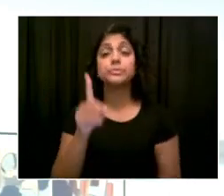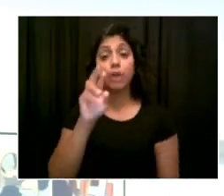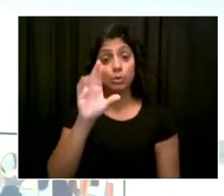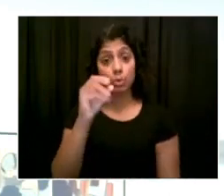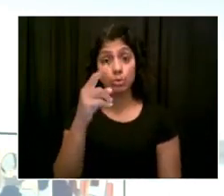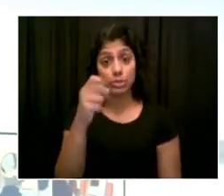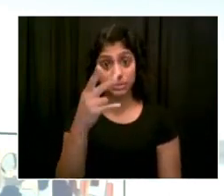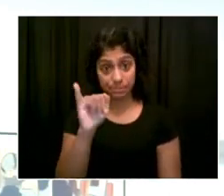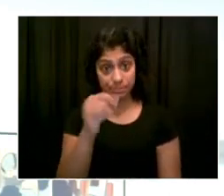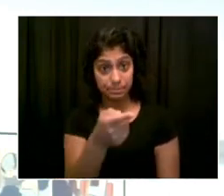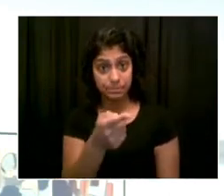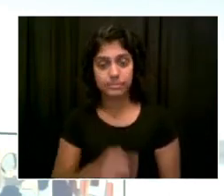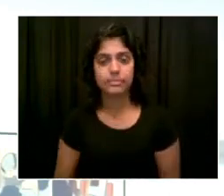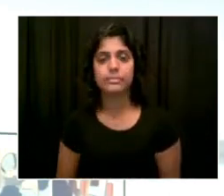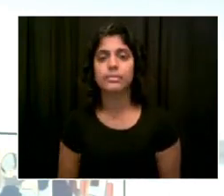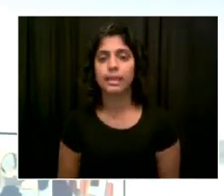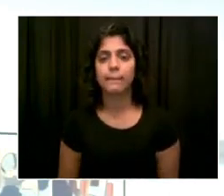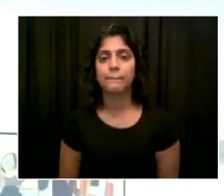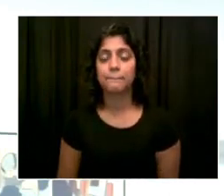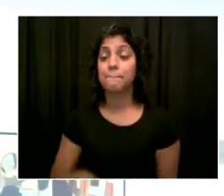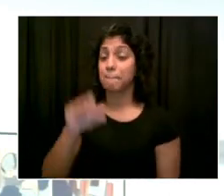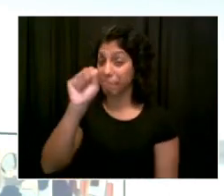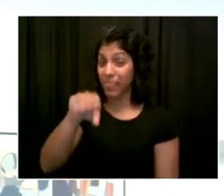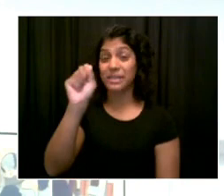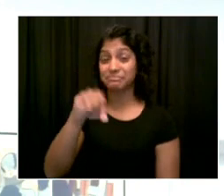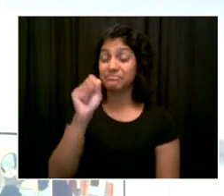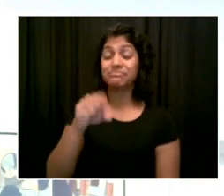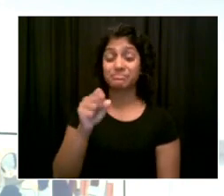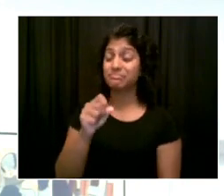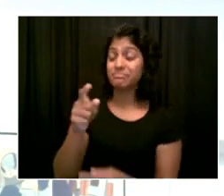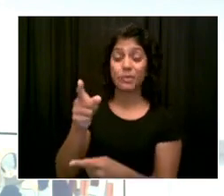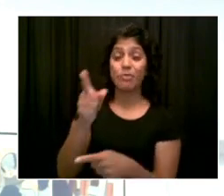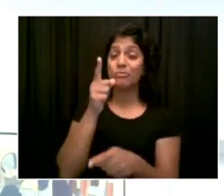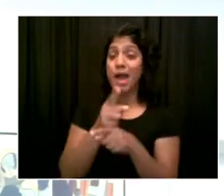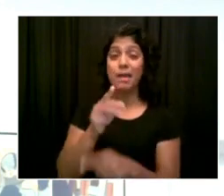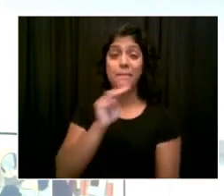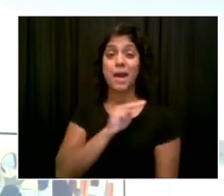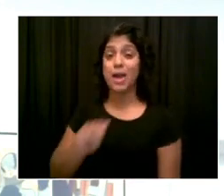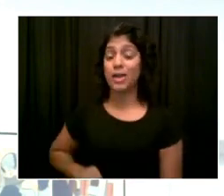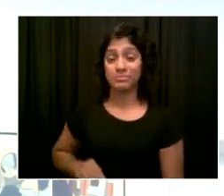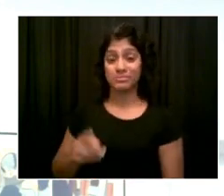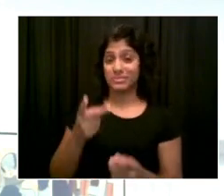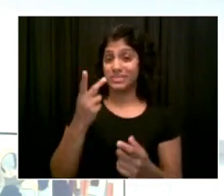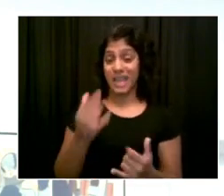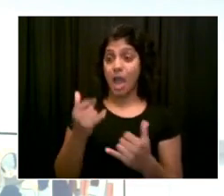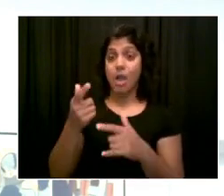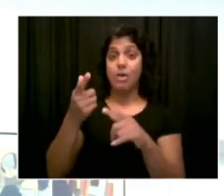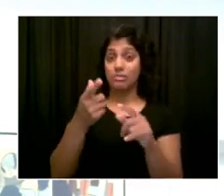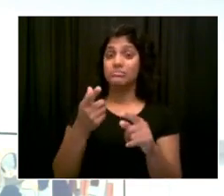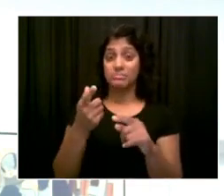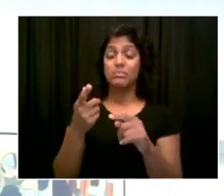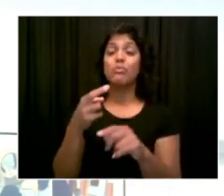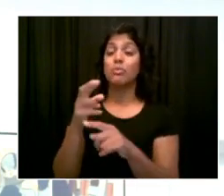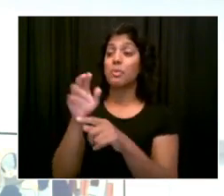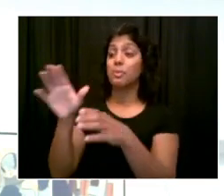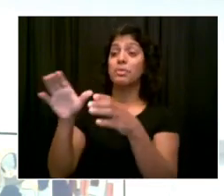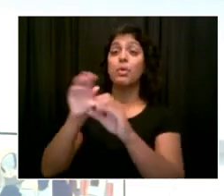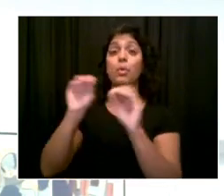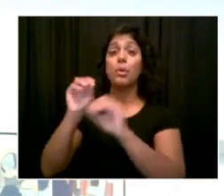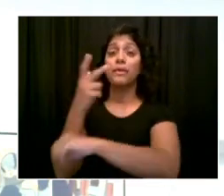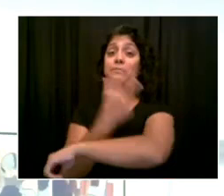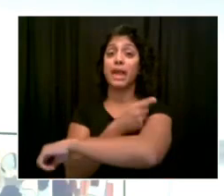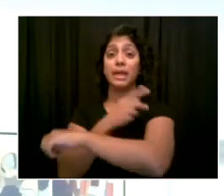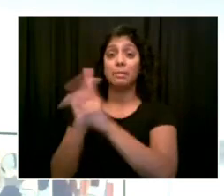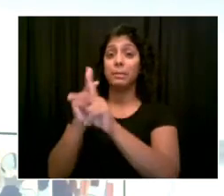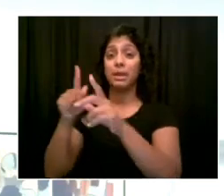degree that there is a slightly higher rate of breakthrough infections associated with the Delta variant